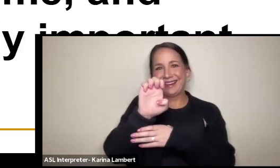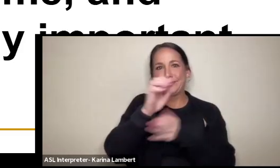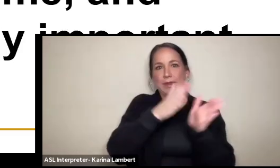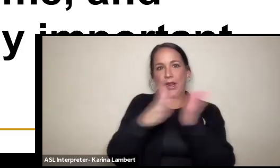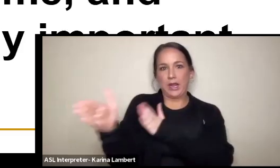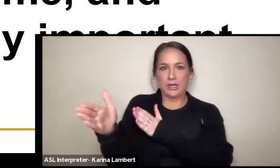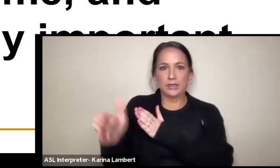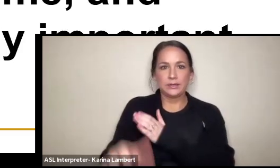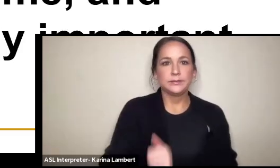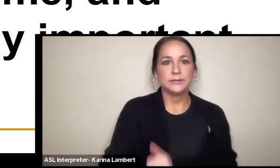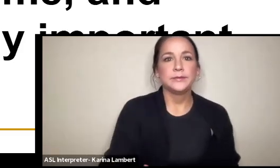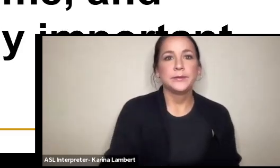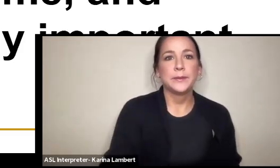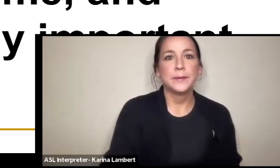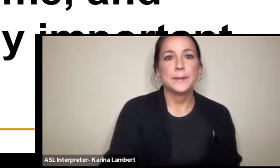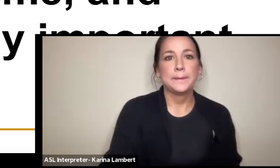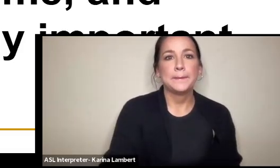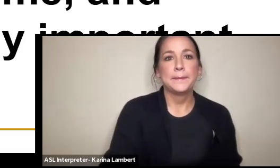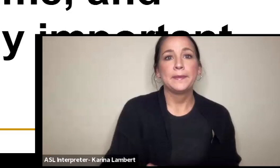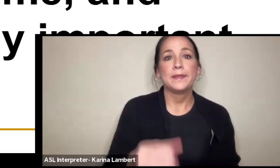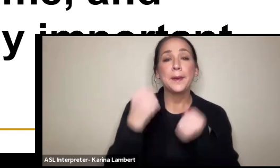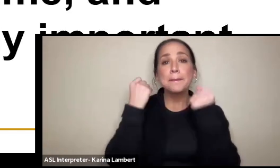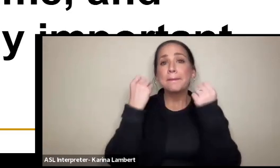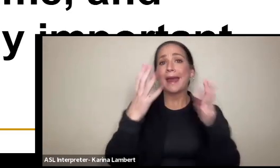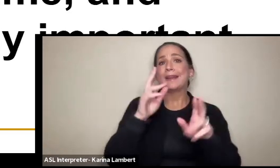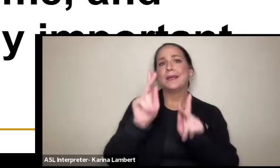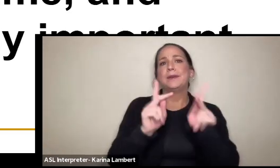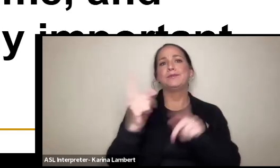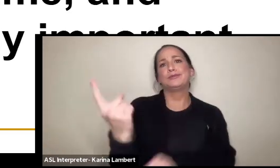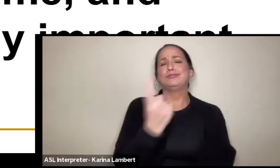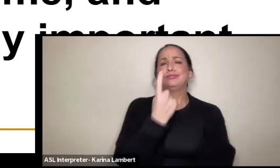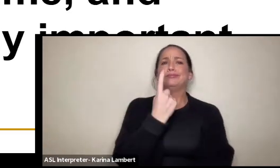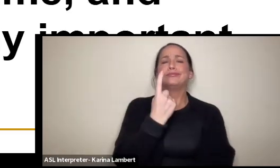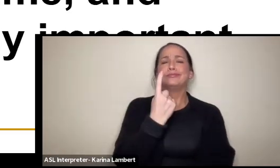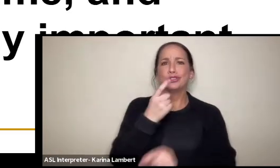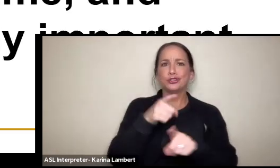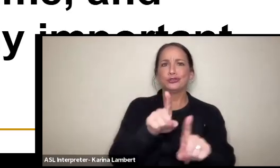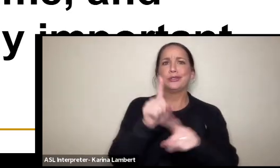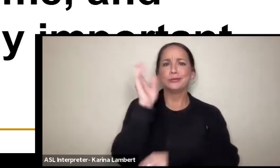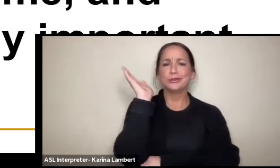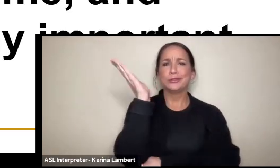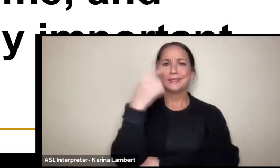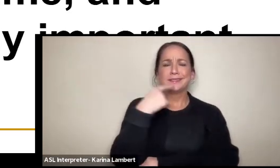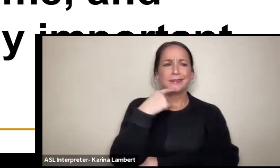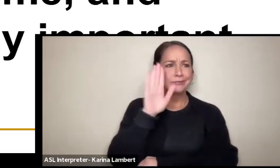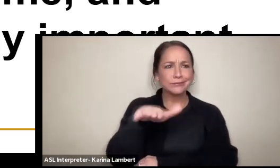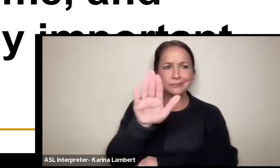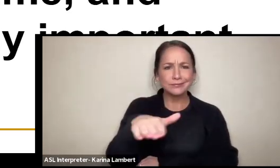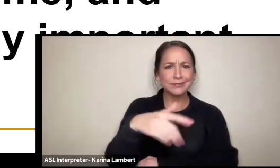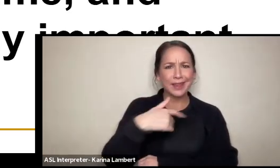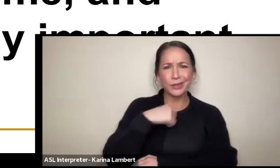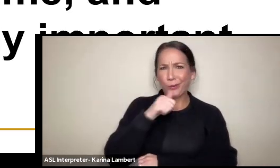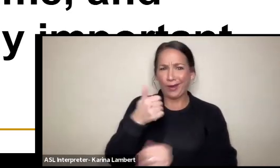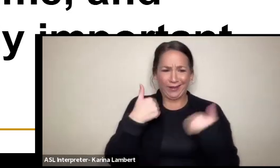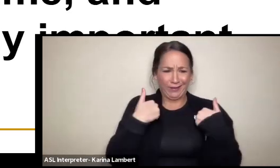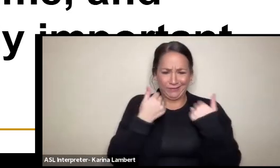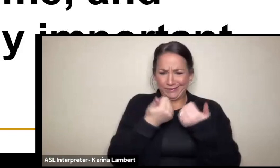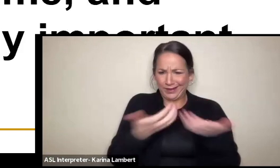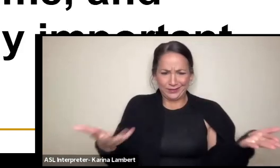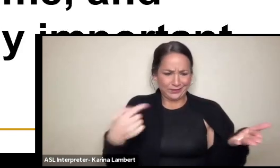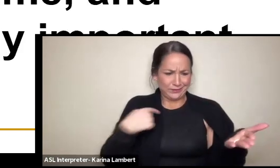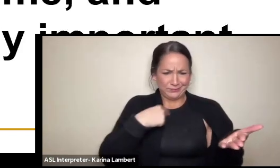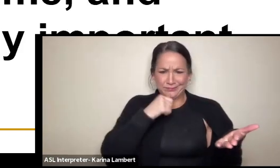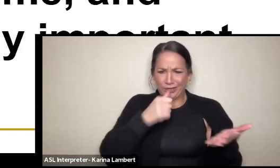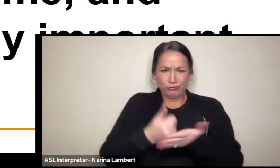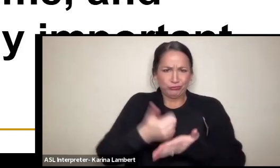A lot of people come to me or when I'm doing a presentation and they say, I don't have anything. We're not